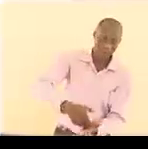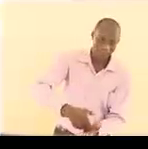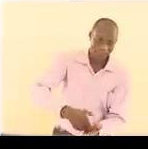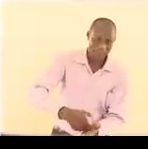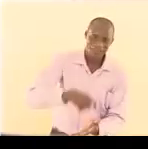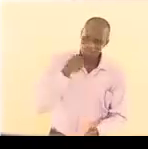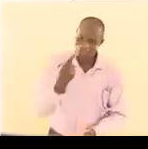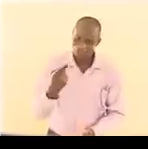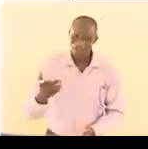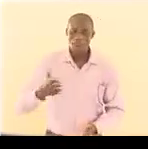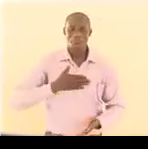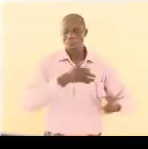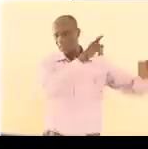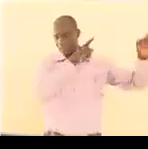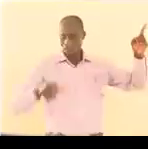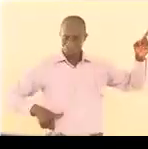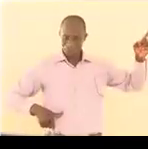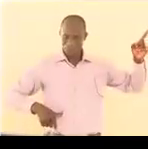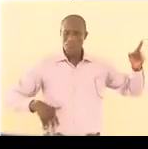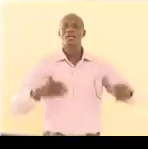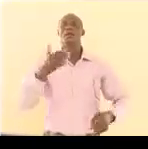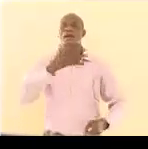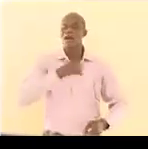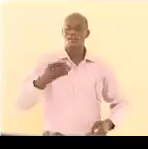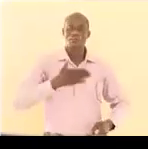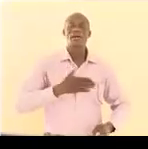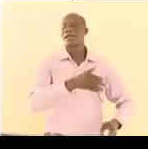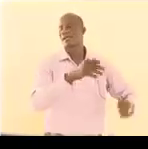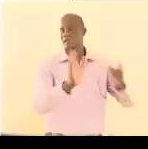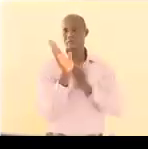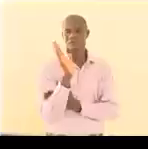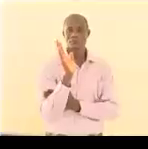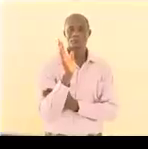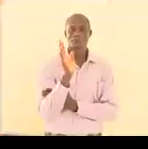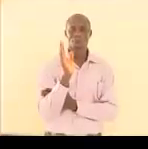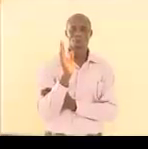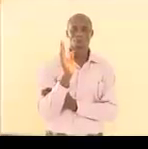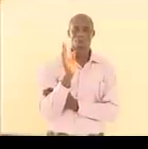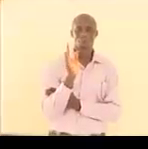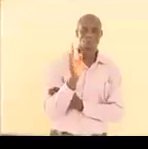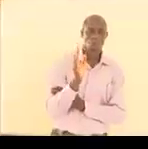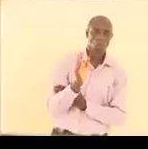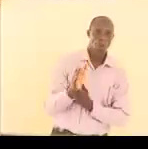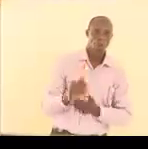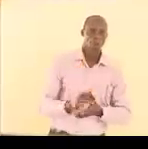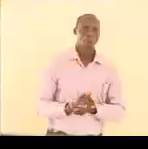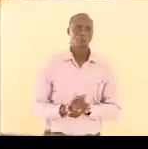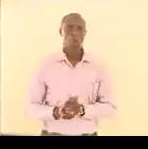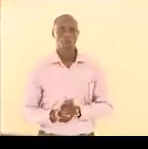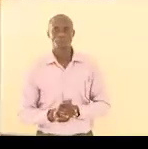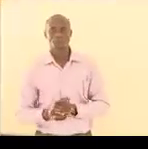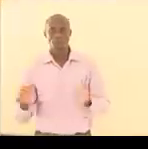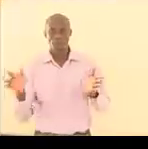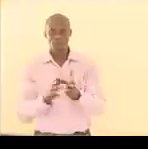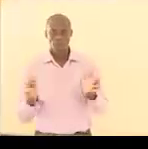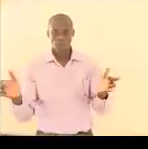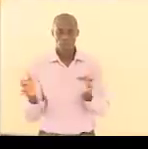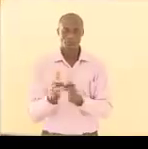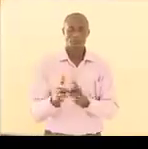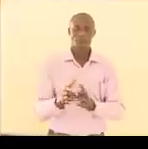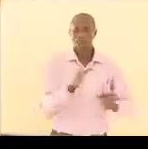on his knees and said, my Lord and my God. Jesus Christ is